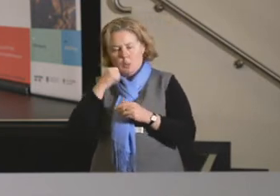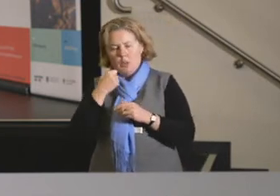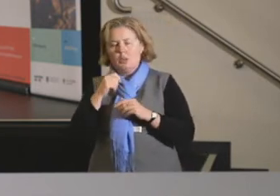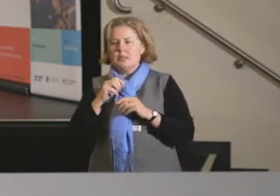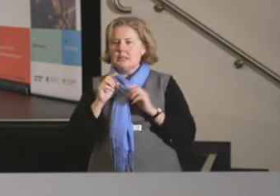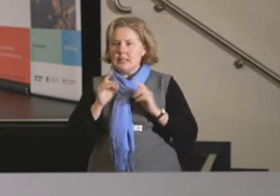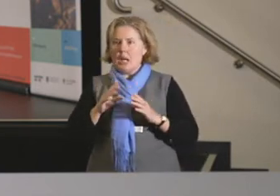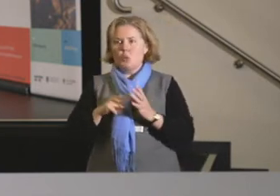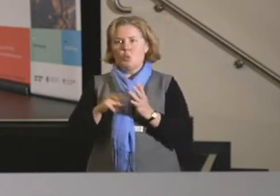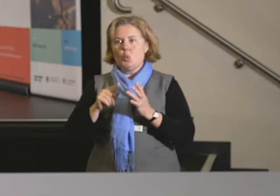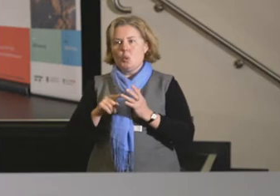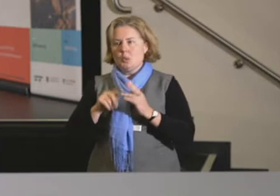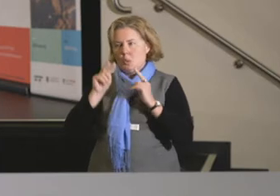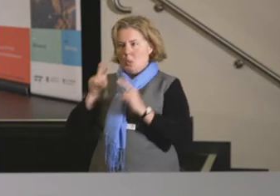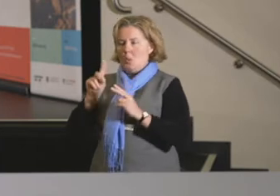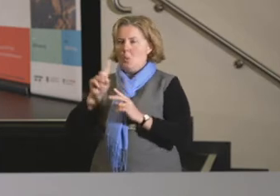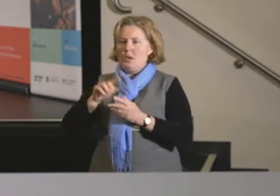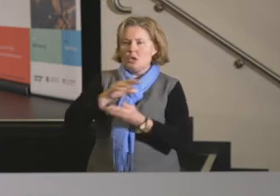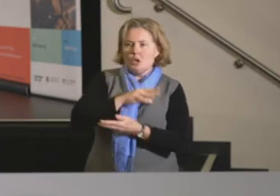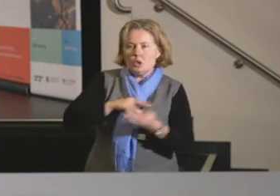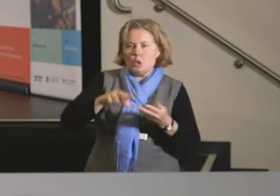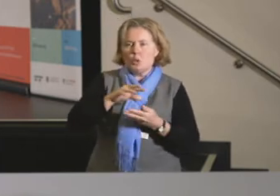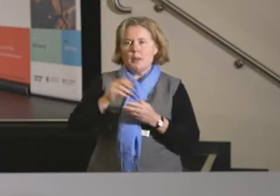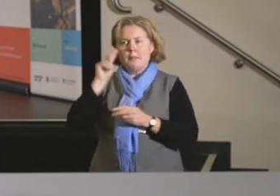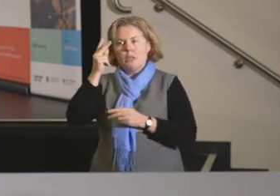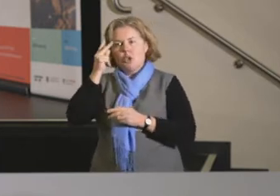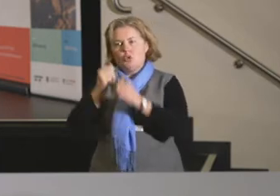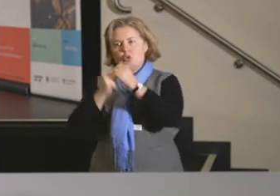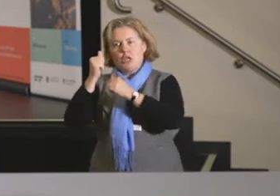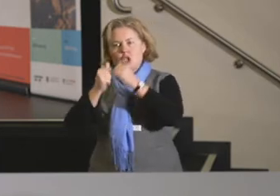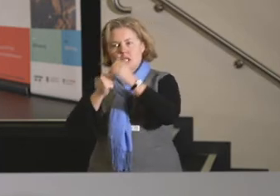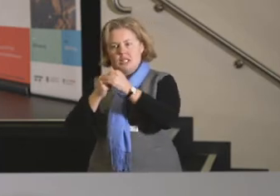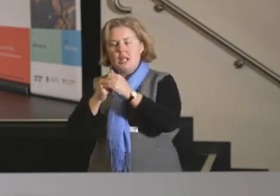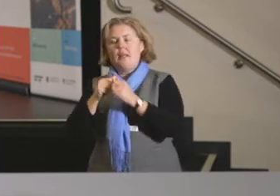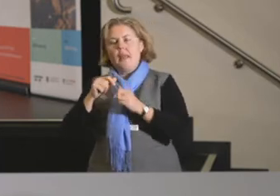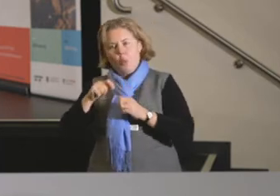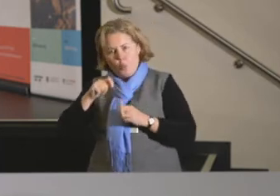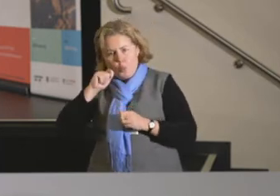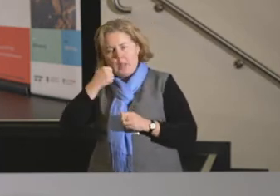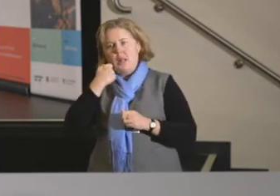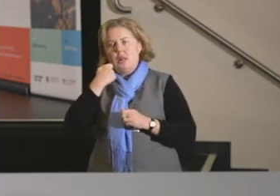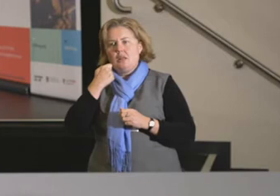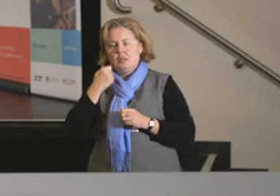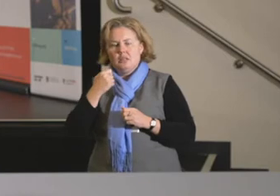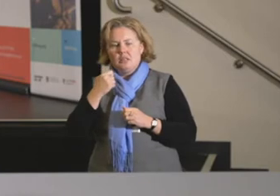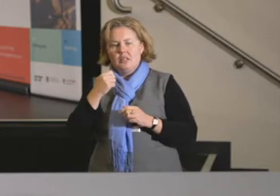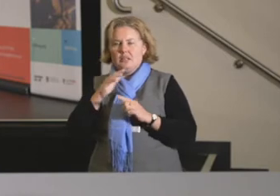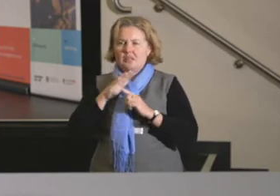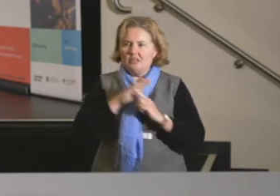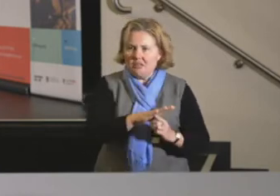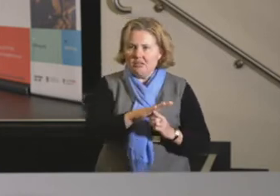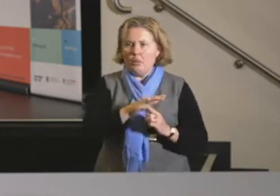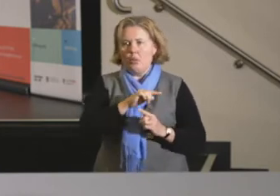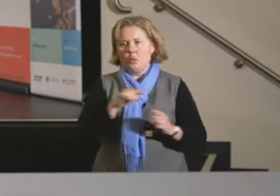political structures that's at the heart of intersectionality. The second is about attending to the overlooked while not splintering and